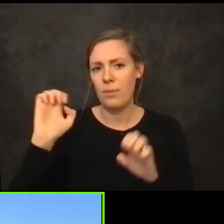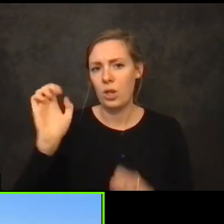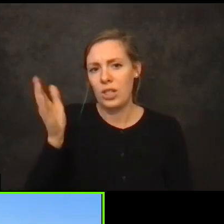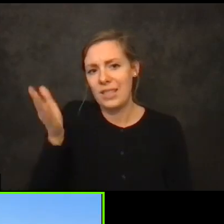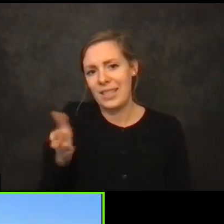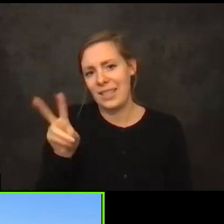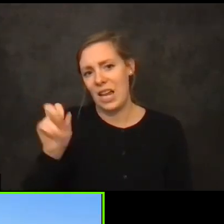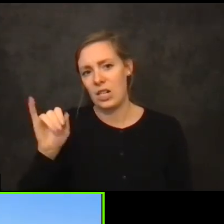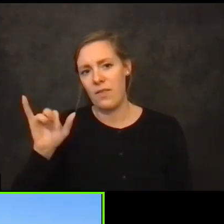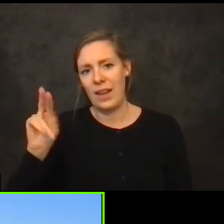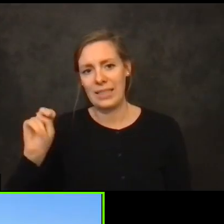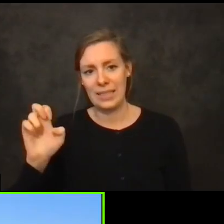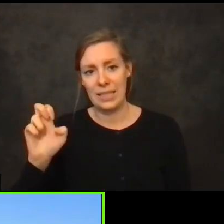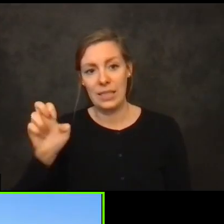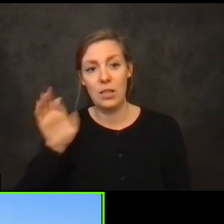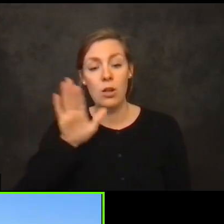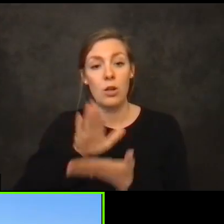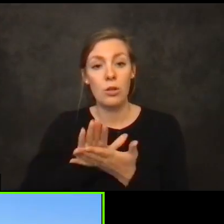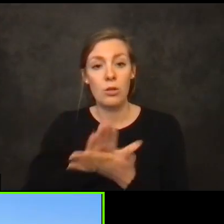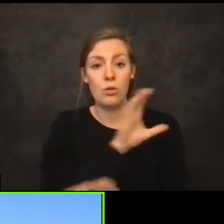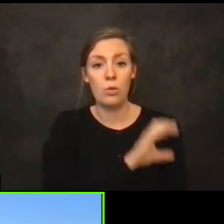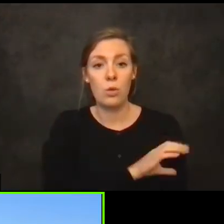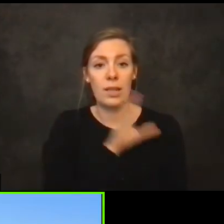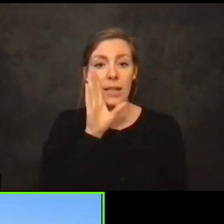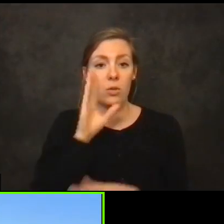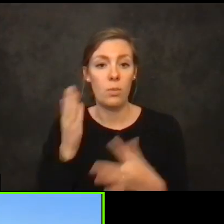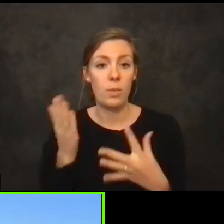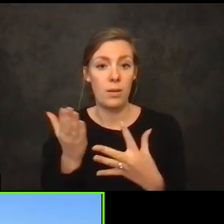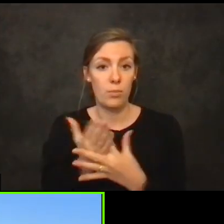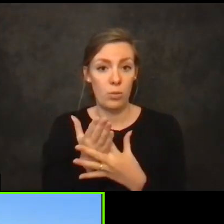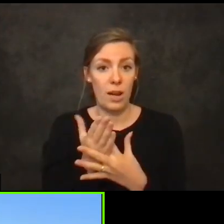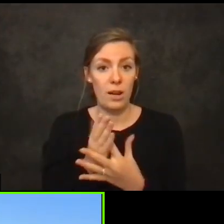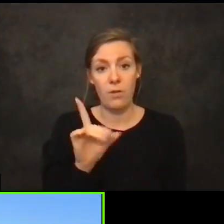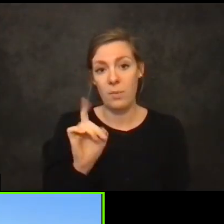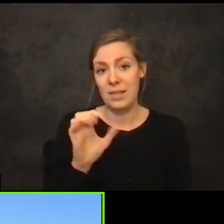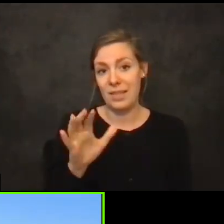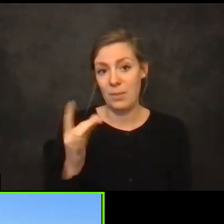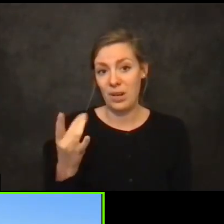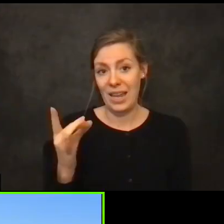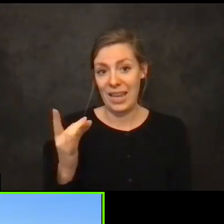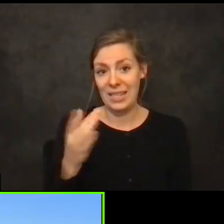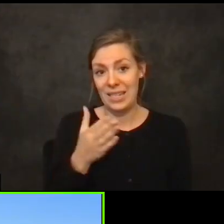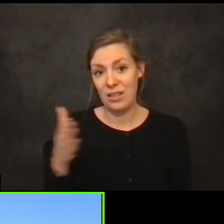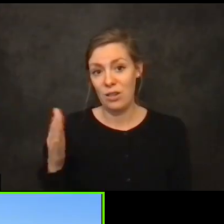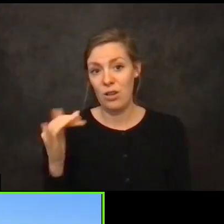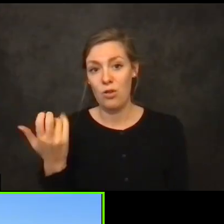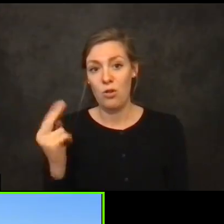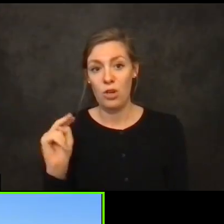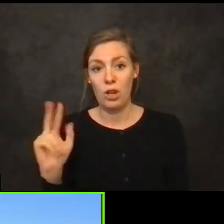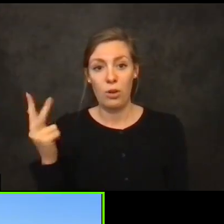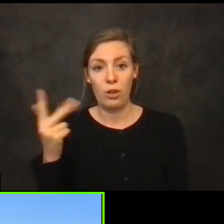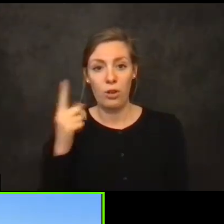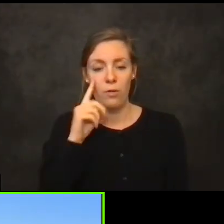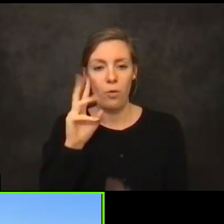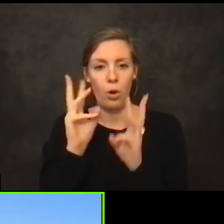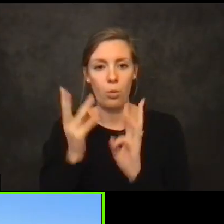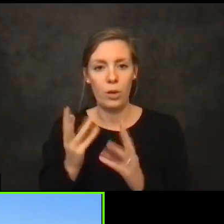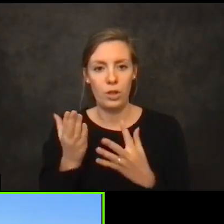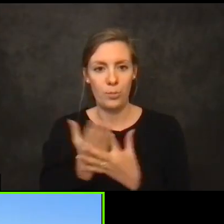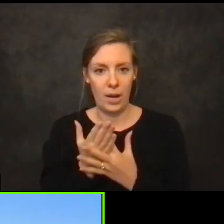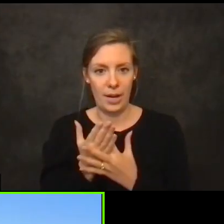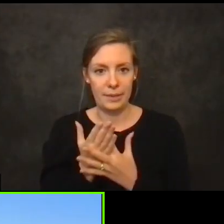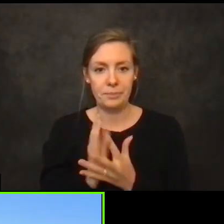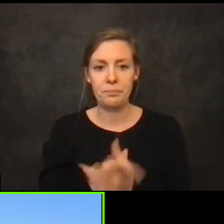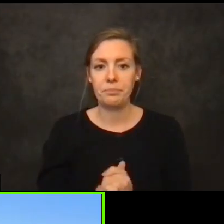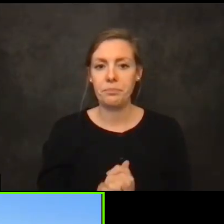Emergency/Vaccine. The school clinics will be on a break from December 18th until January 3rd for winter break. Wherever